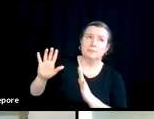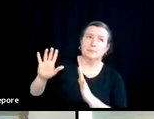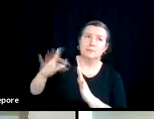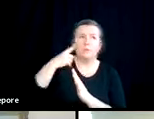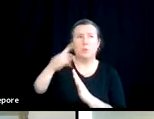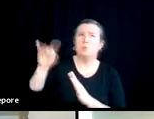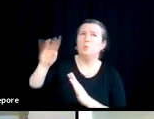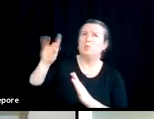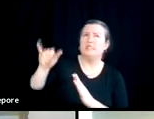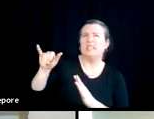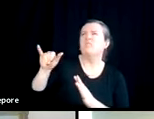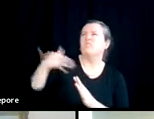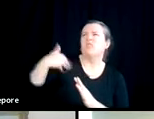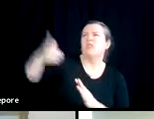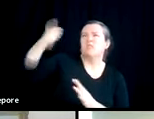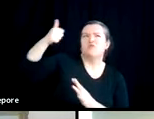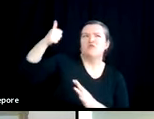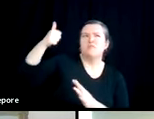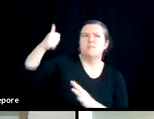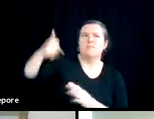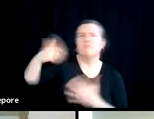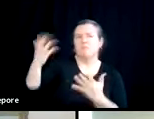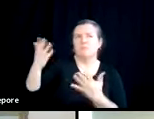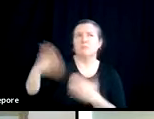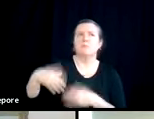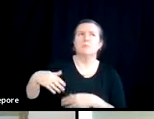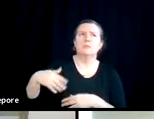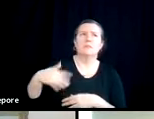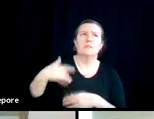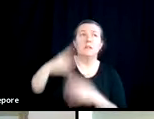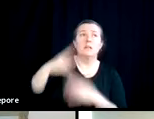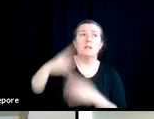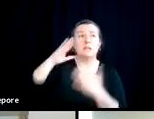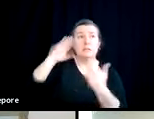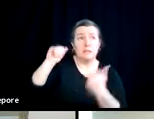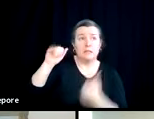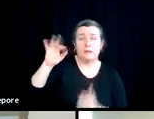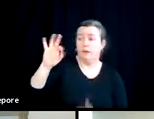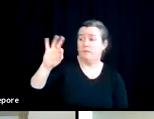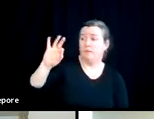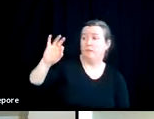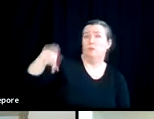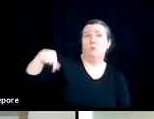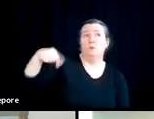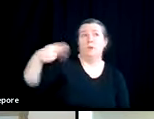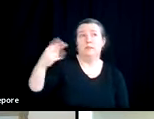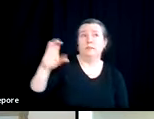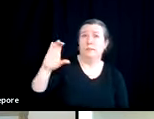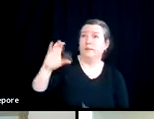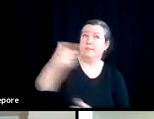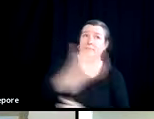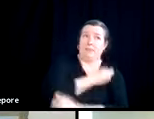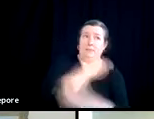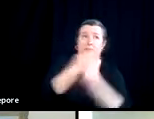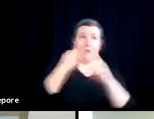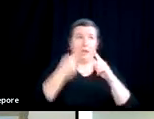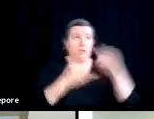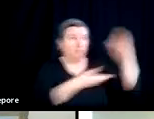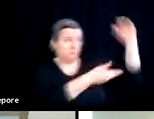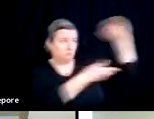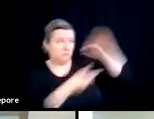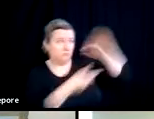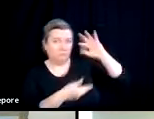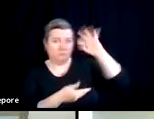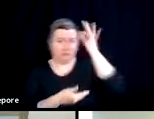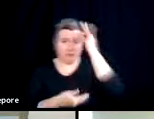Just wanted to clarify when you expect FQHCs to begin receiving doses directly from the feds. Is that next week or a couple weeks